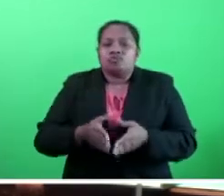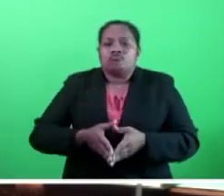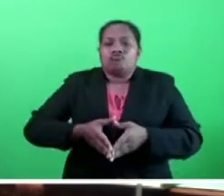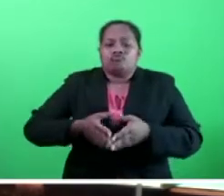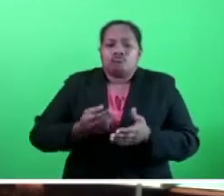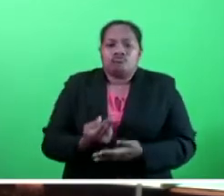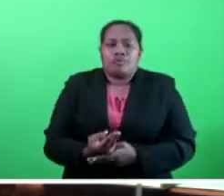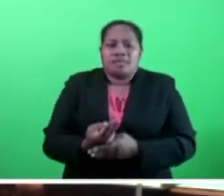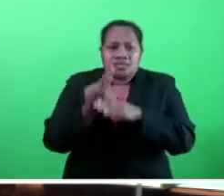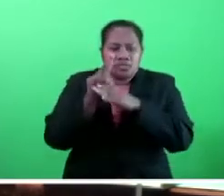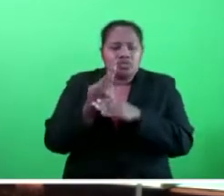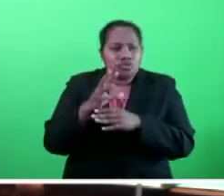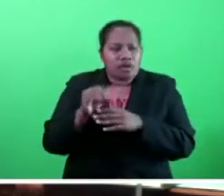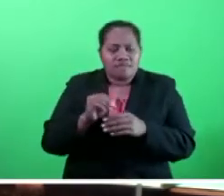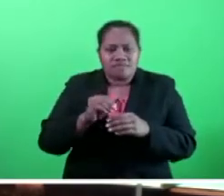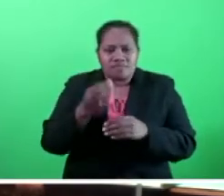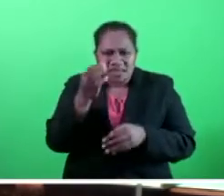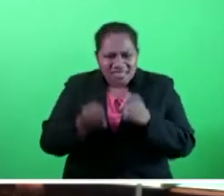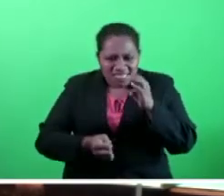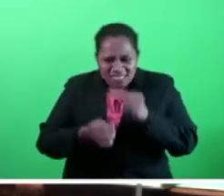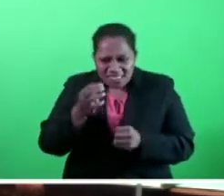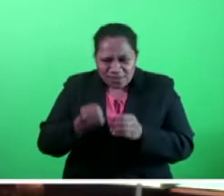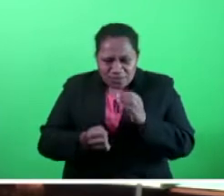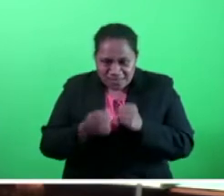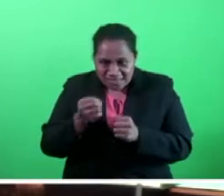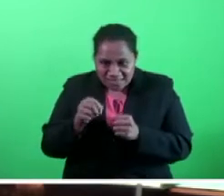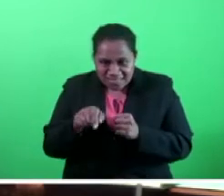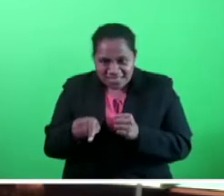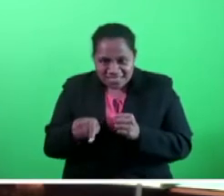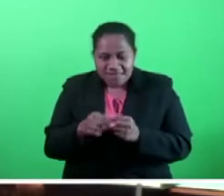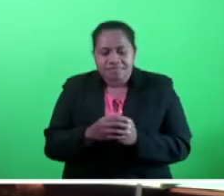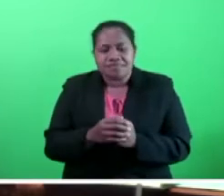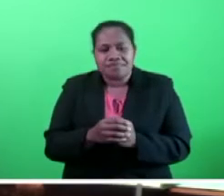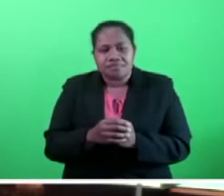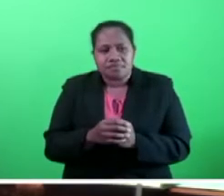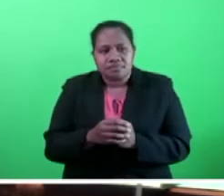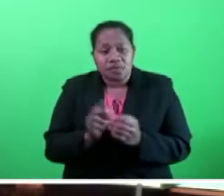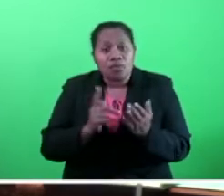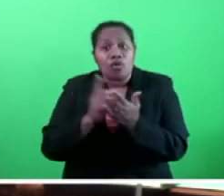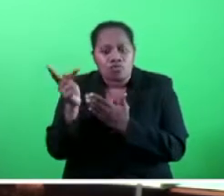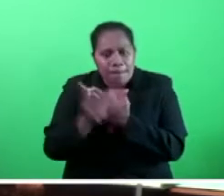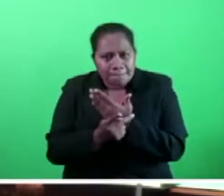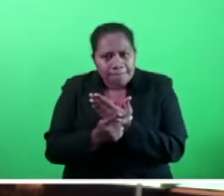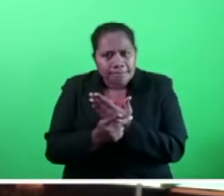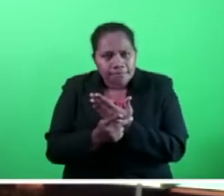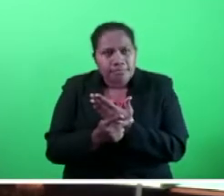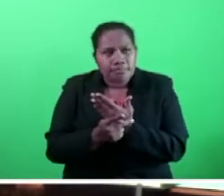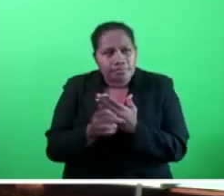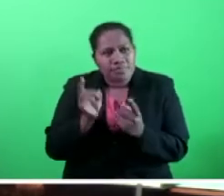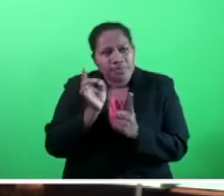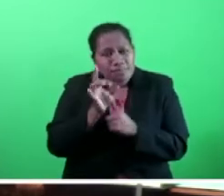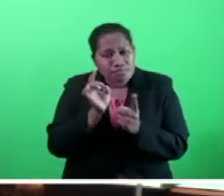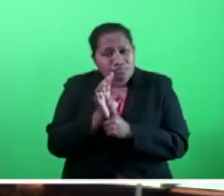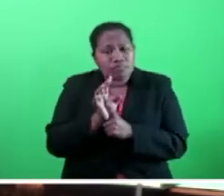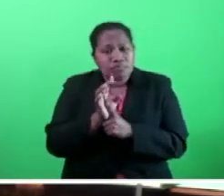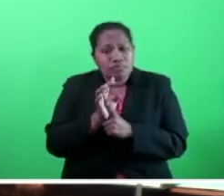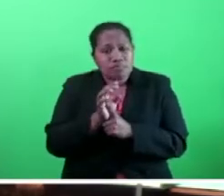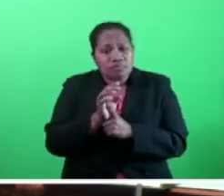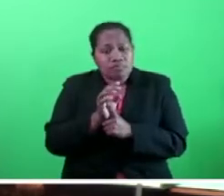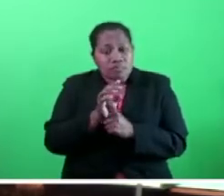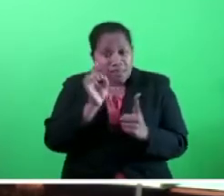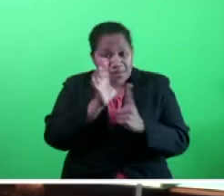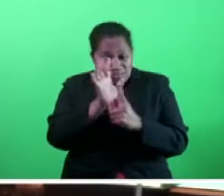dairy, namely the Dairy Industry Support Program, which the key areas of the Dairy Industry Support